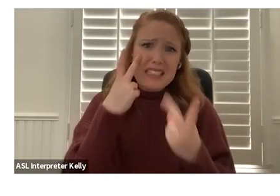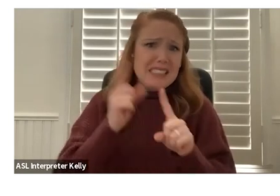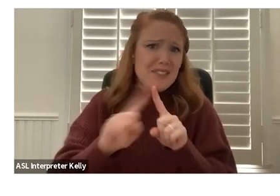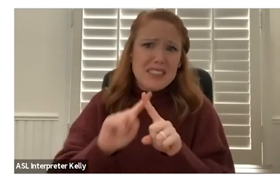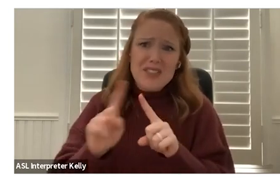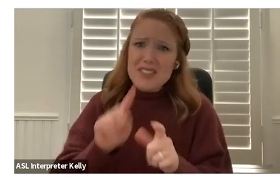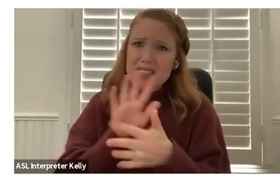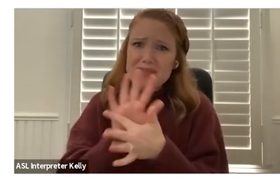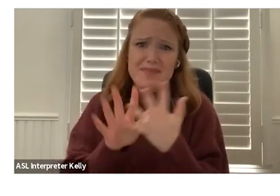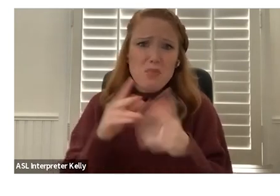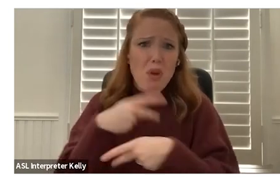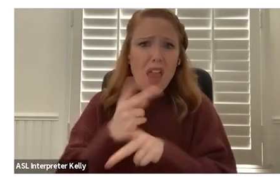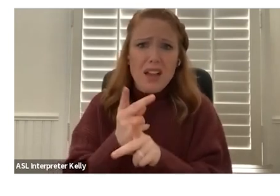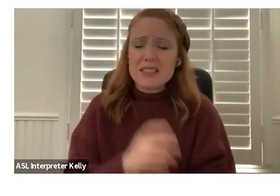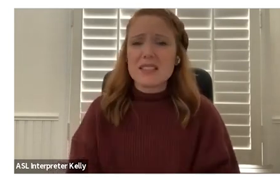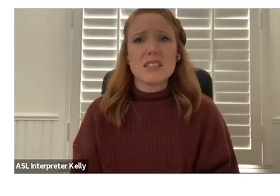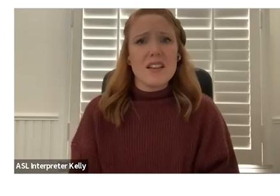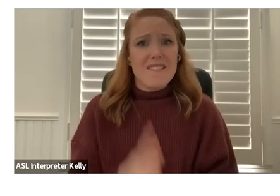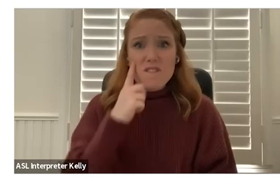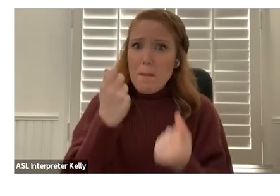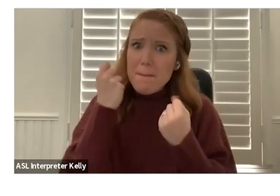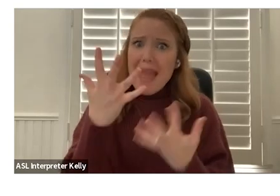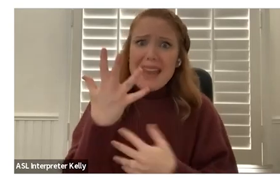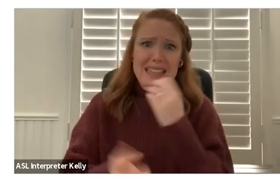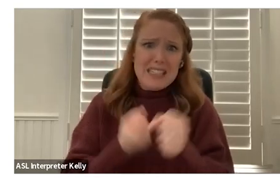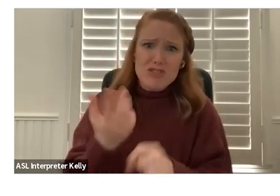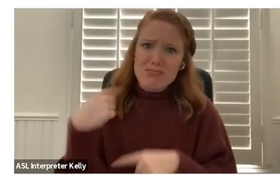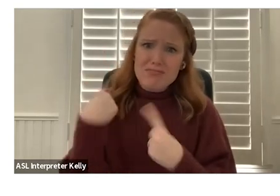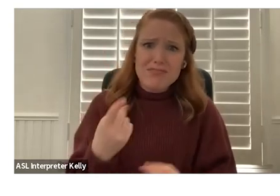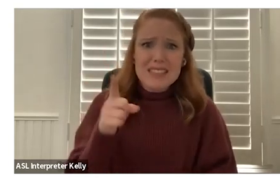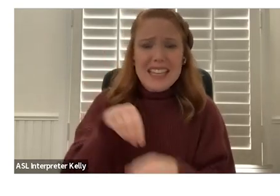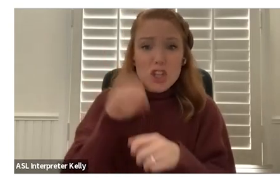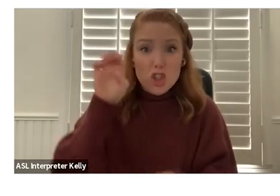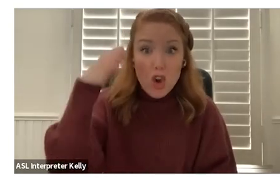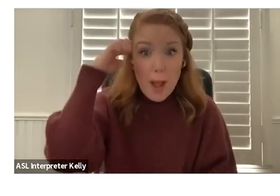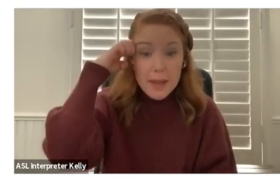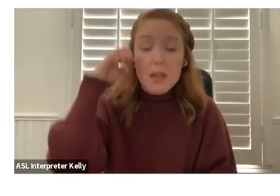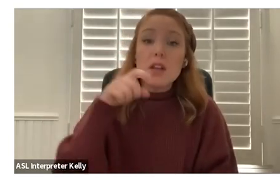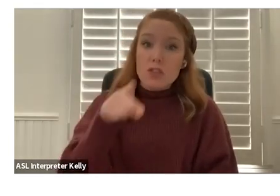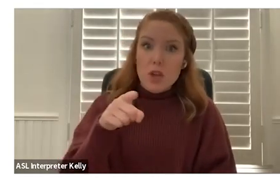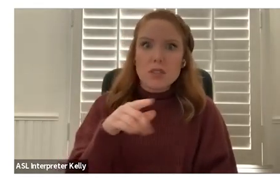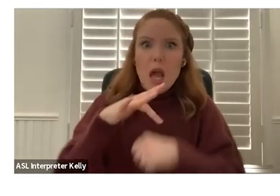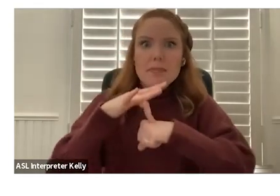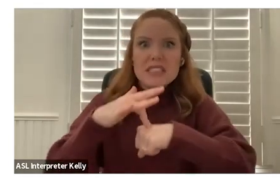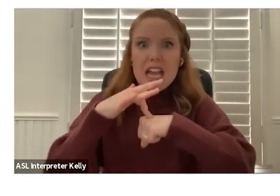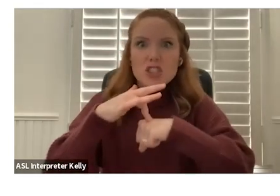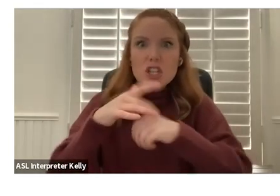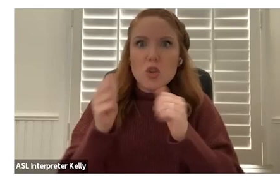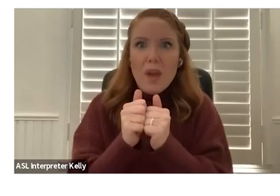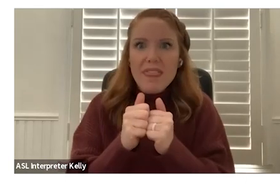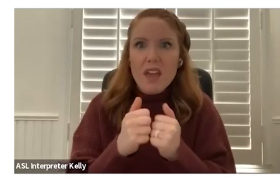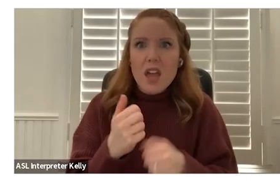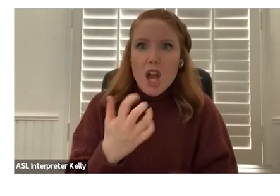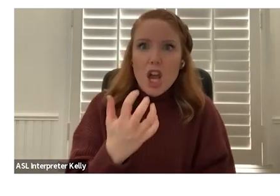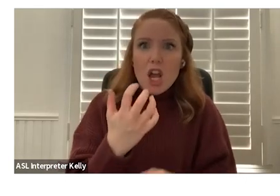ate elixirs or powders from crushed mummies, that would be a cure for epilepsy. But on the other